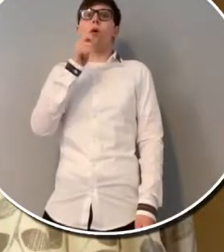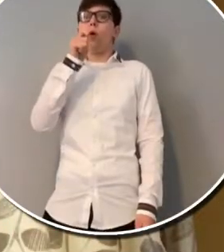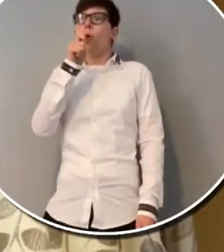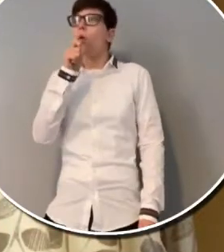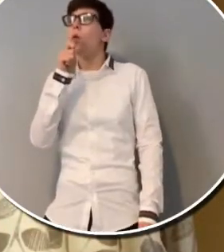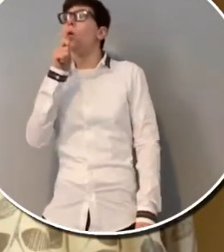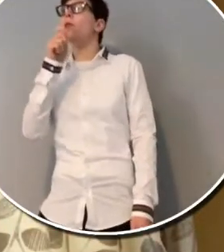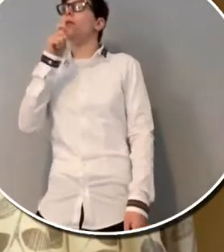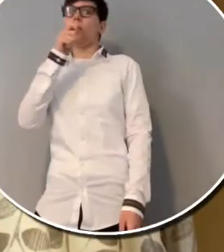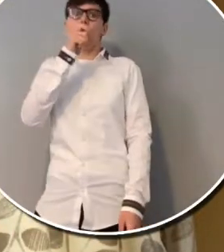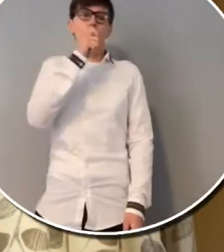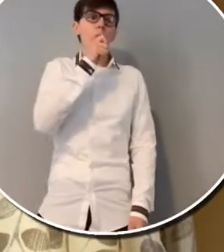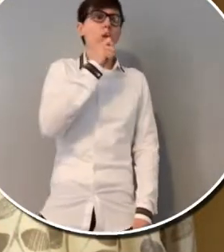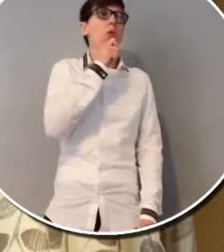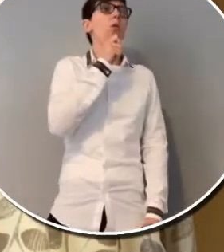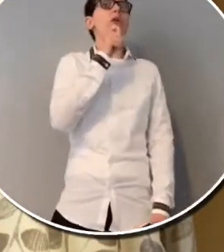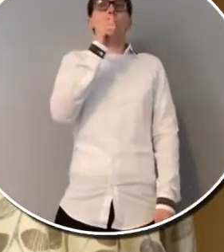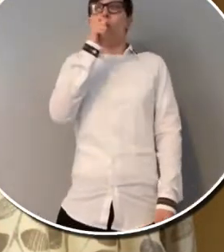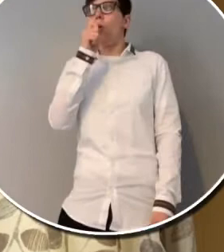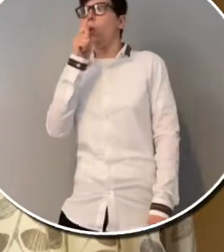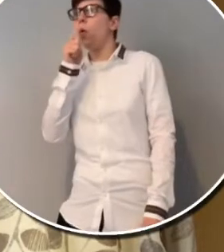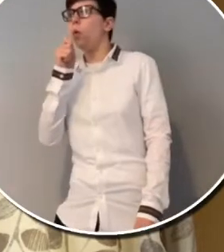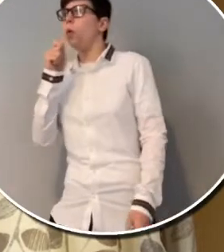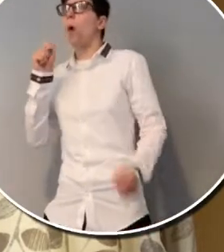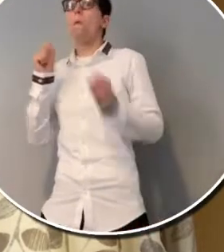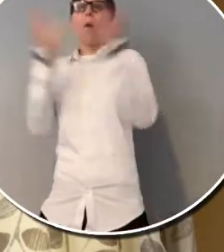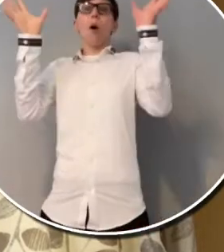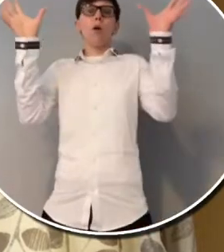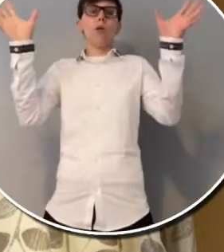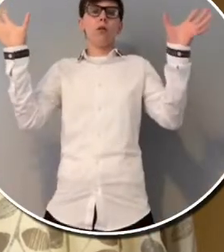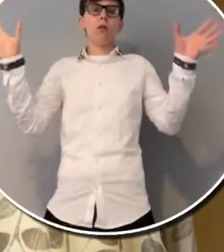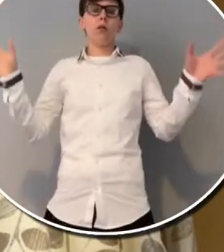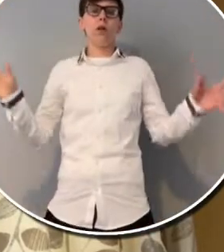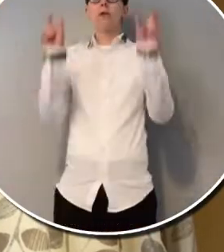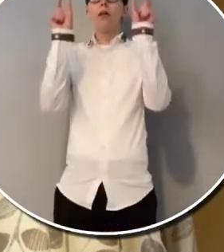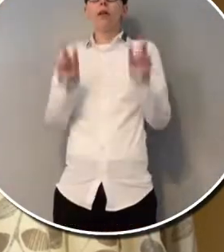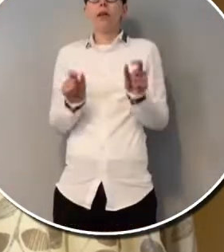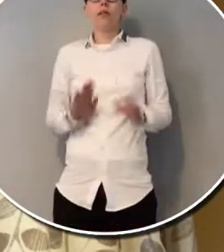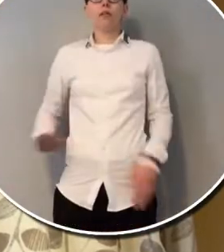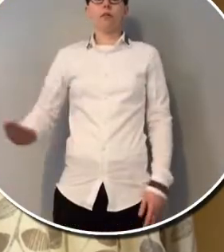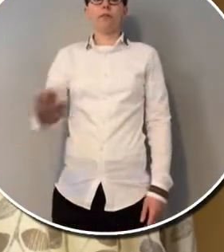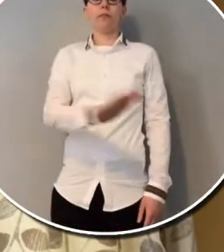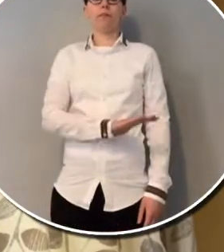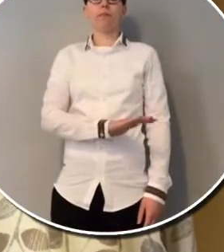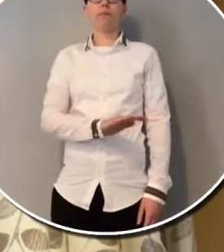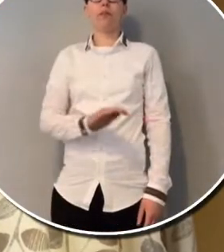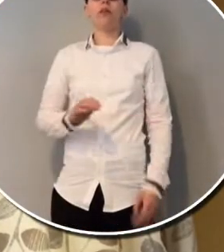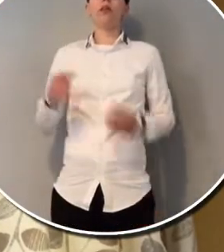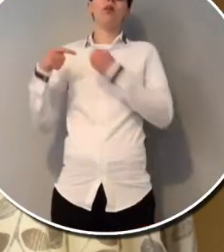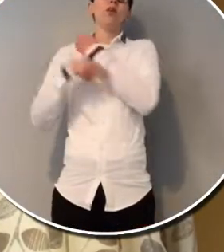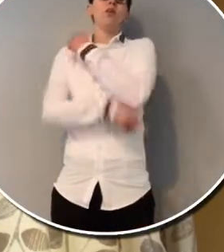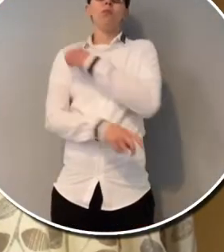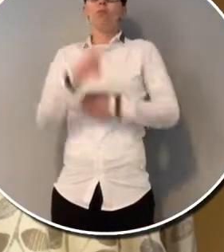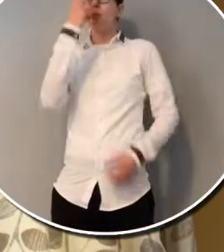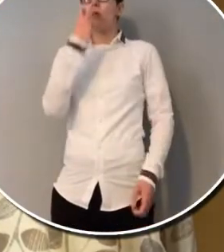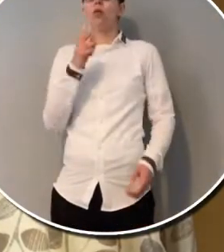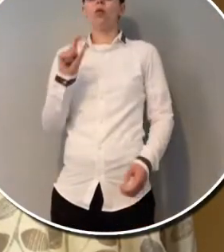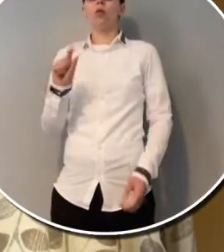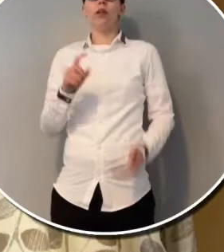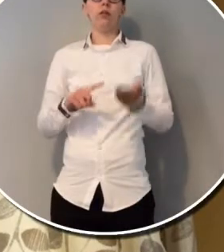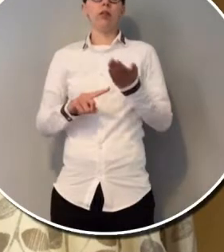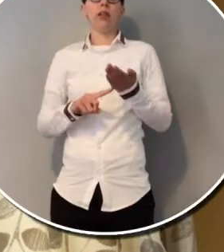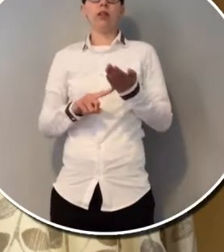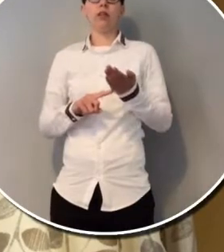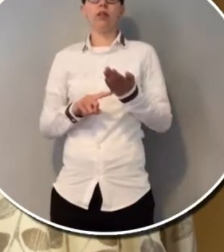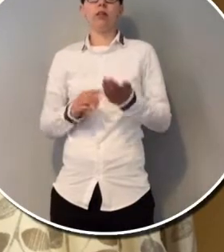pop! Well done, everyone. Poor old Tiny Tim. Let's pop him back.